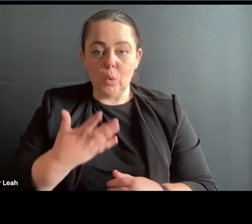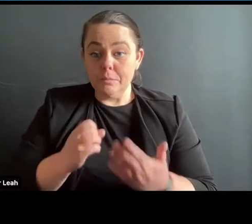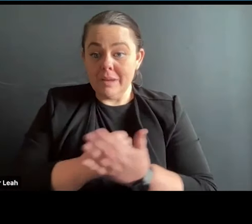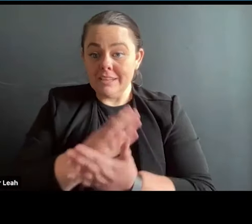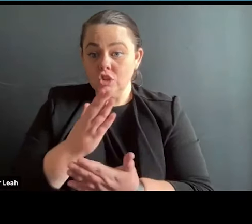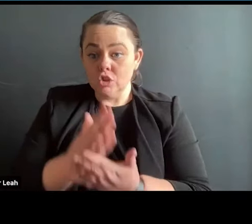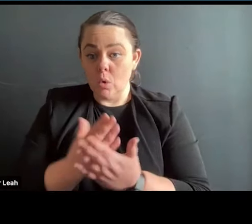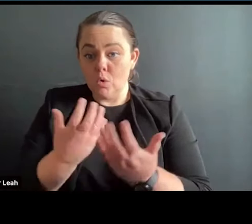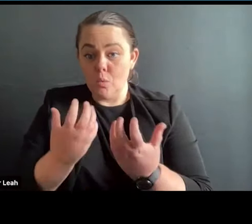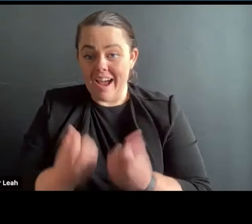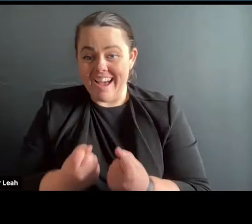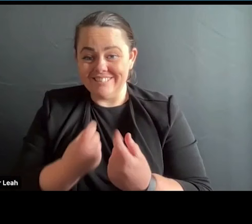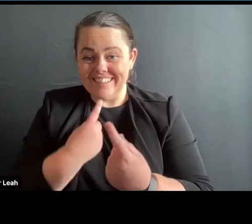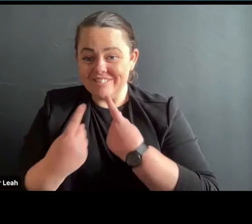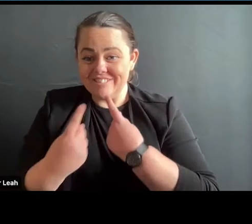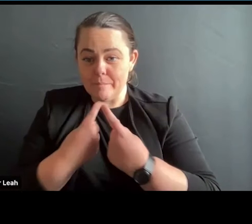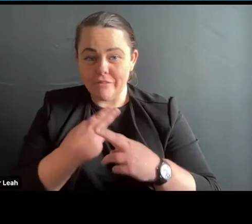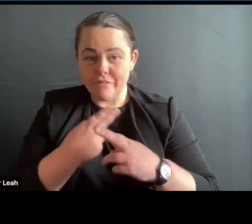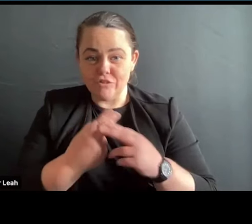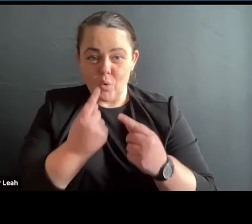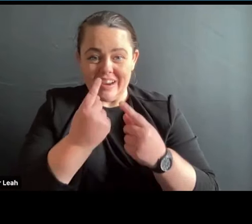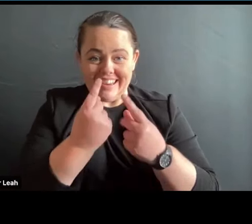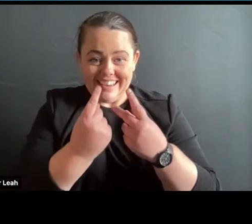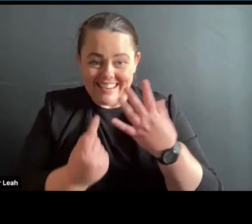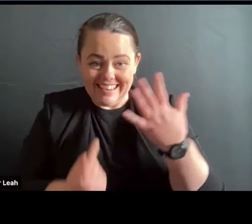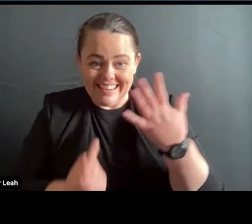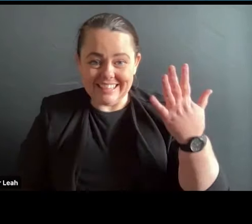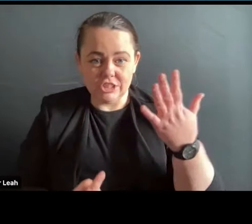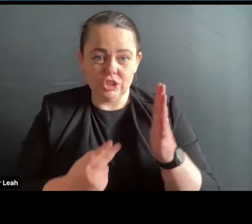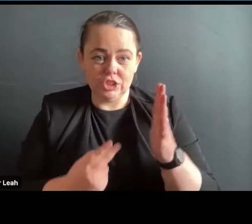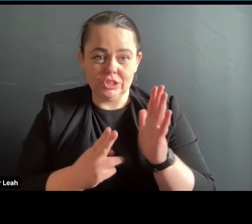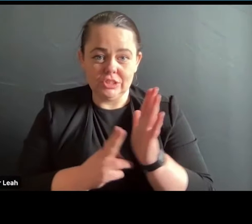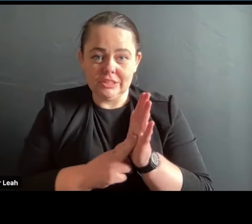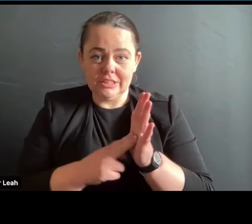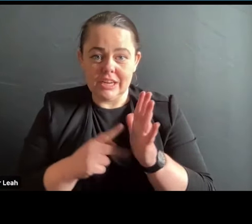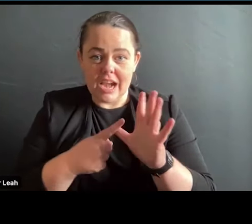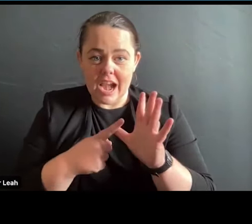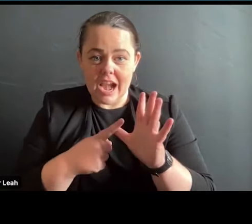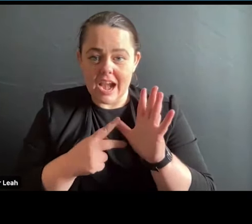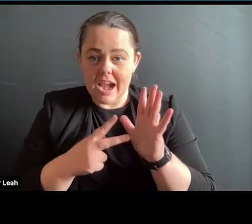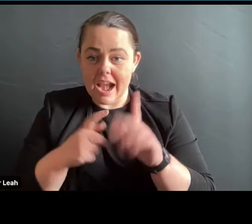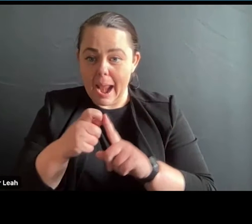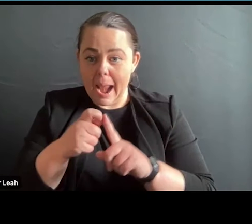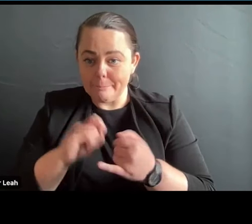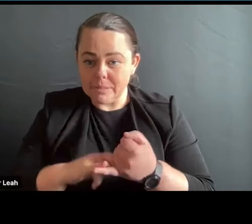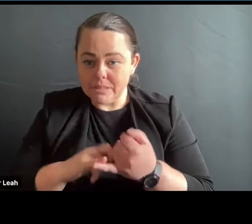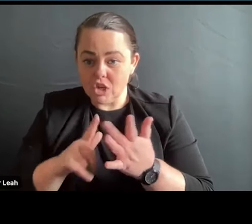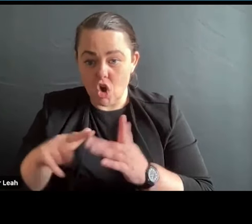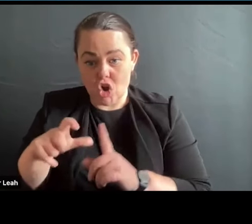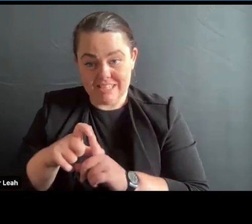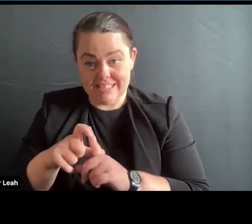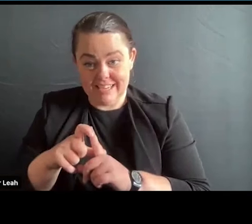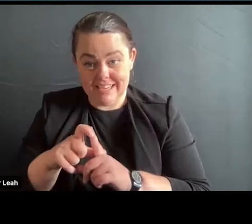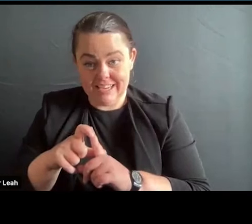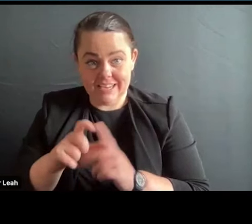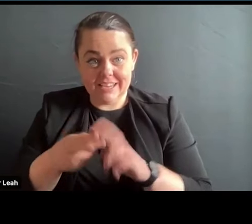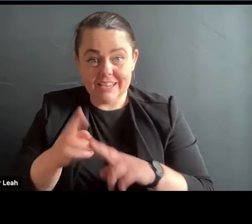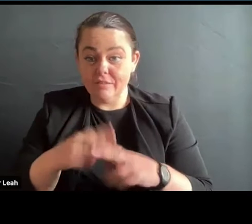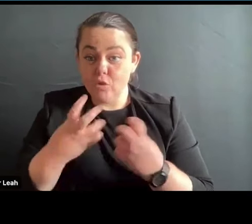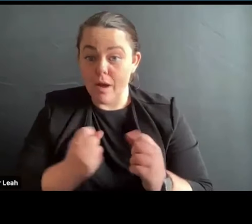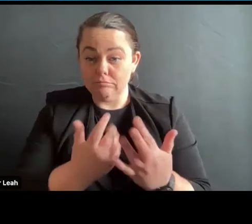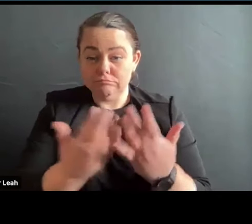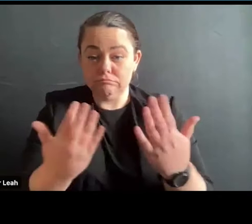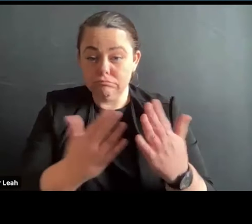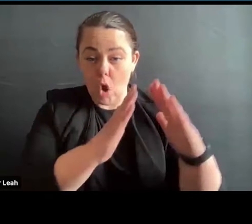for each NAPS ID. So if you've got a combined home that's got two NAPS ID, then you're going to have to provide